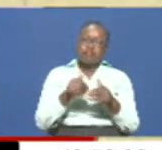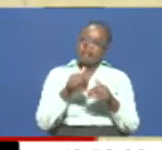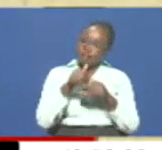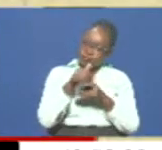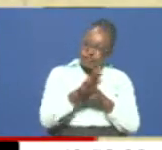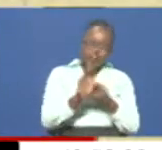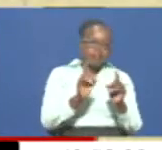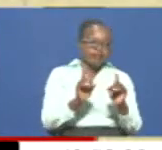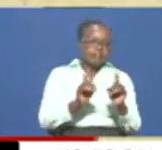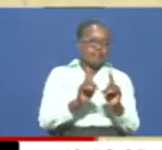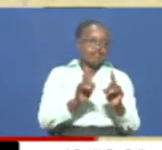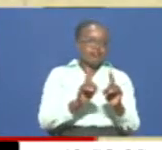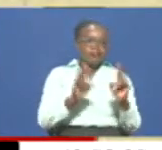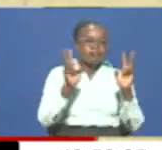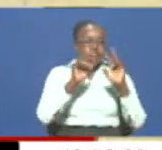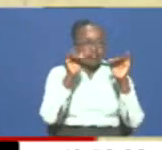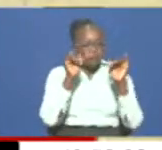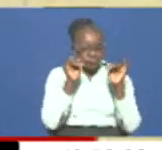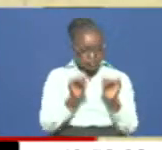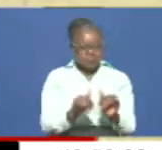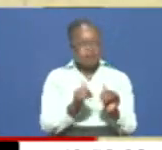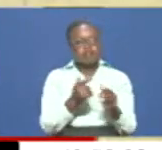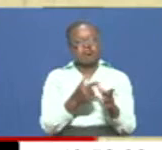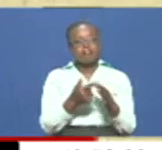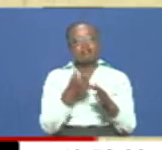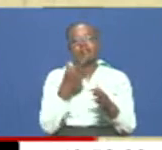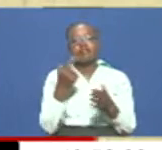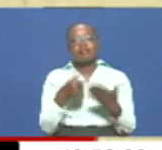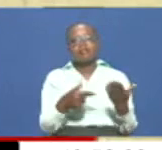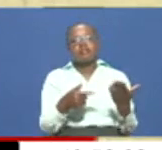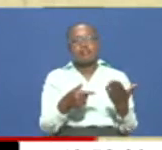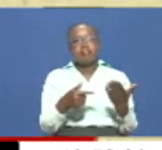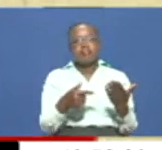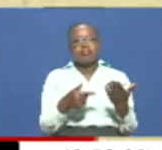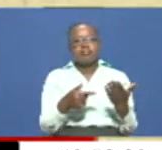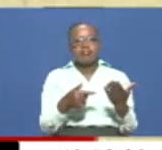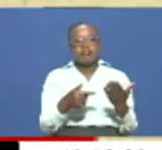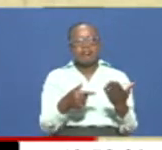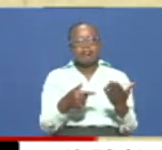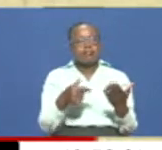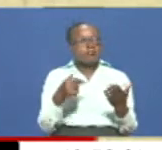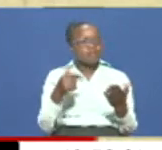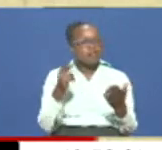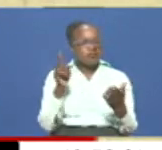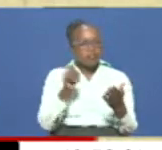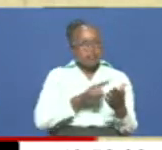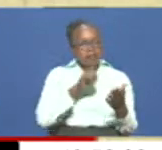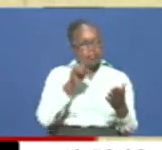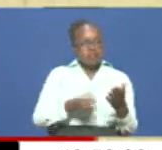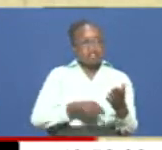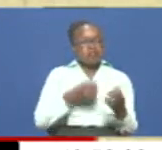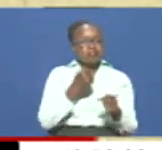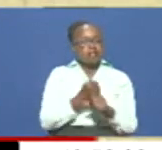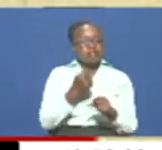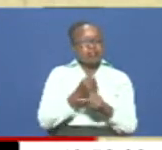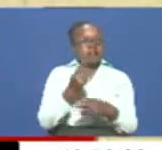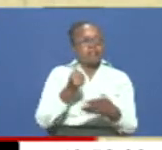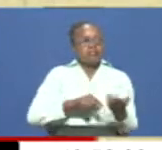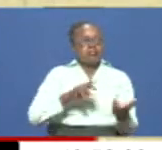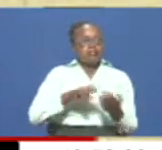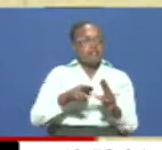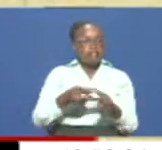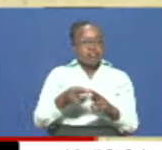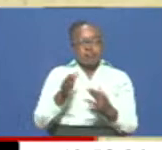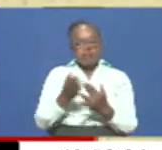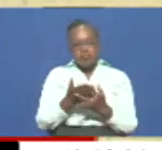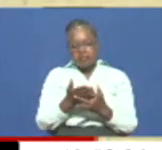discuss here. Then now they can tell us exactly what is wrong and what we need to do. The relationship between athletes and